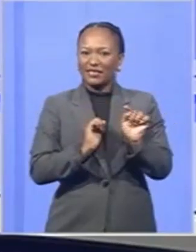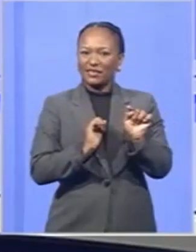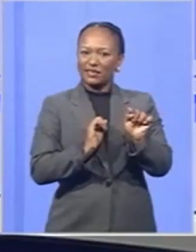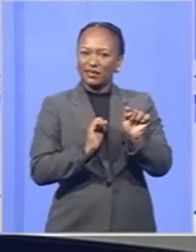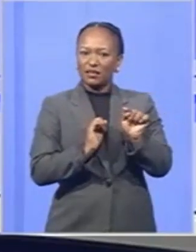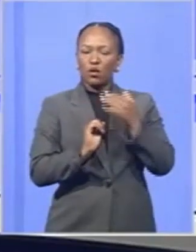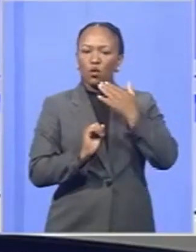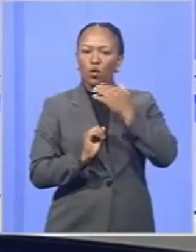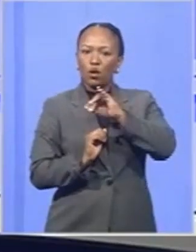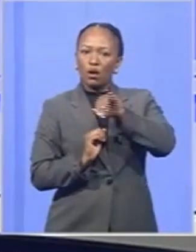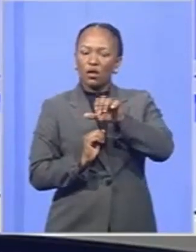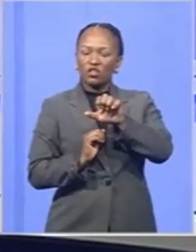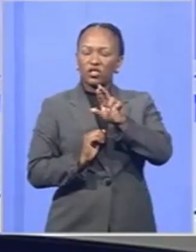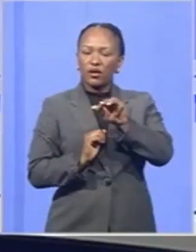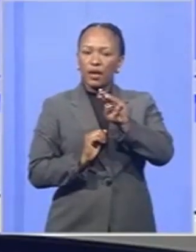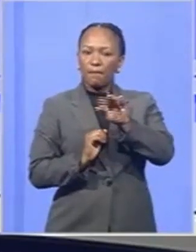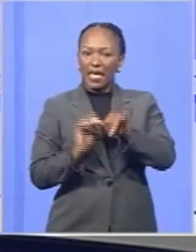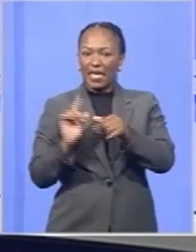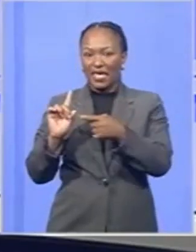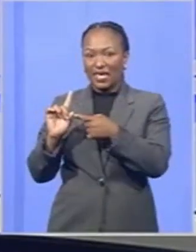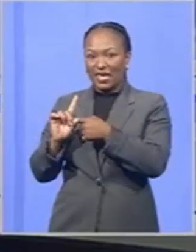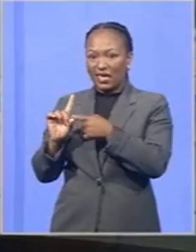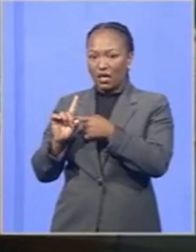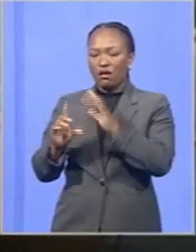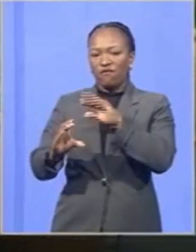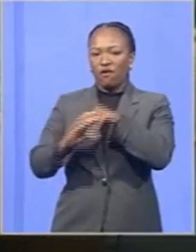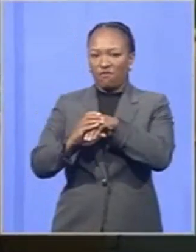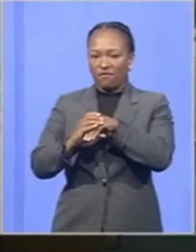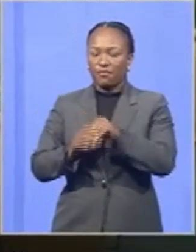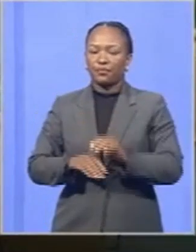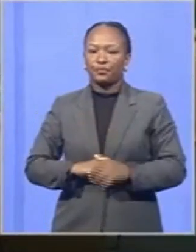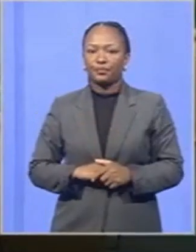e leng Advocate Jeremy Contlet.